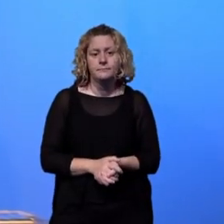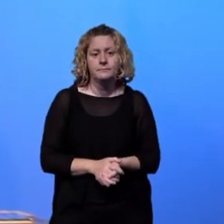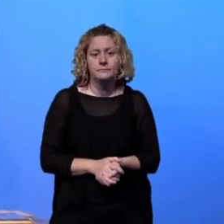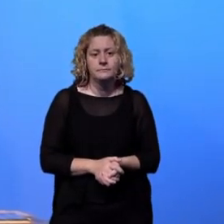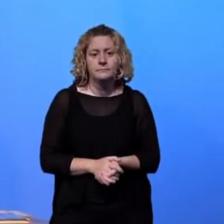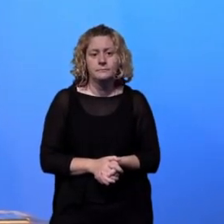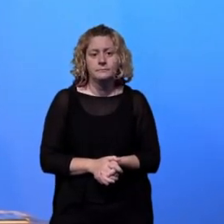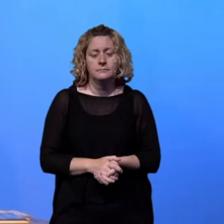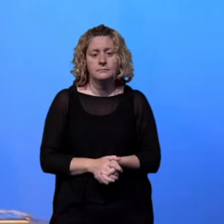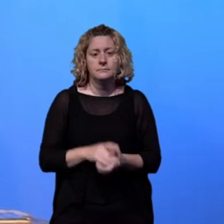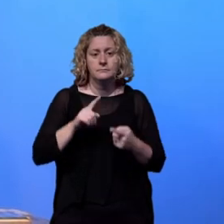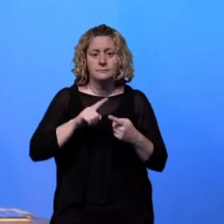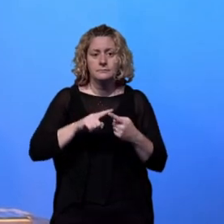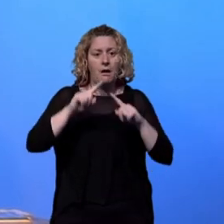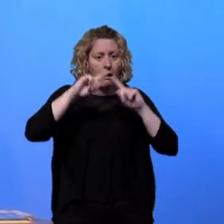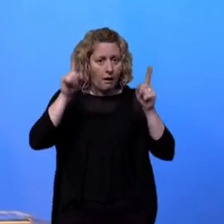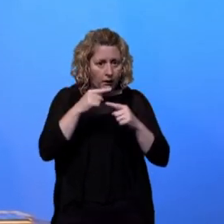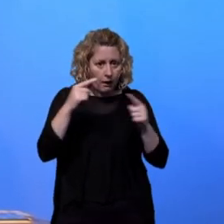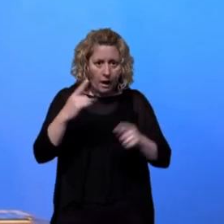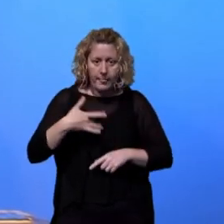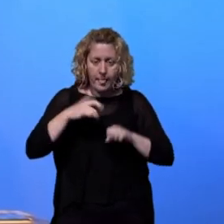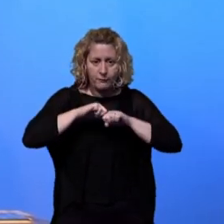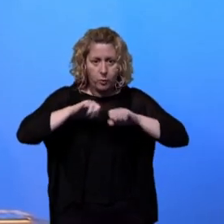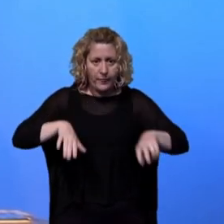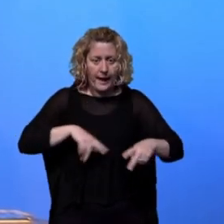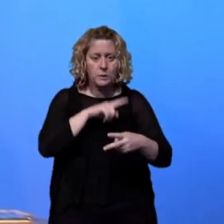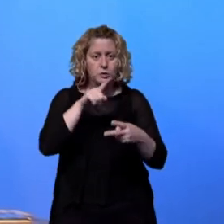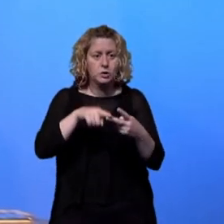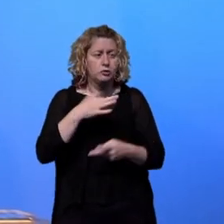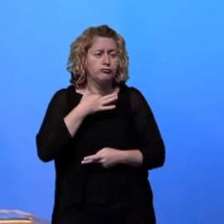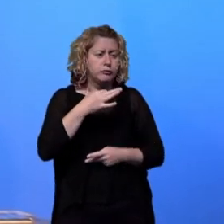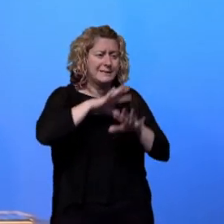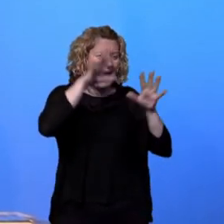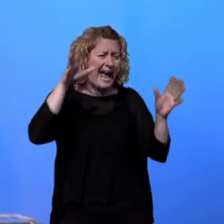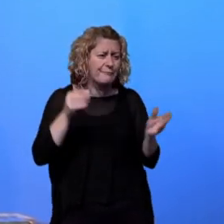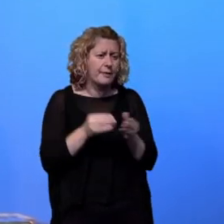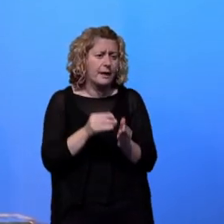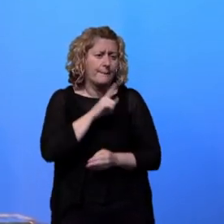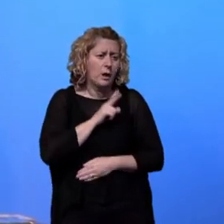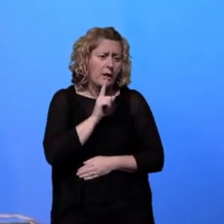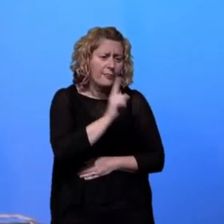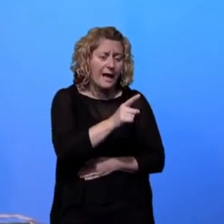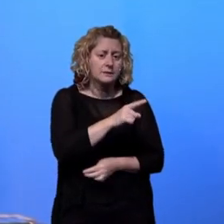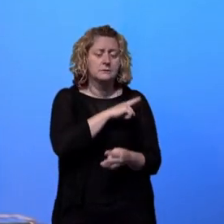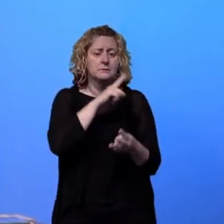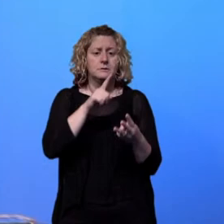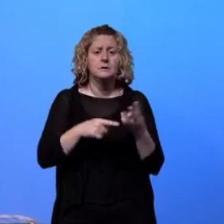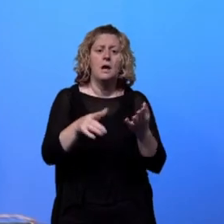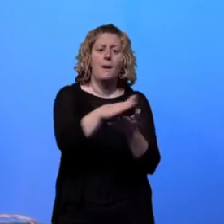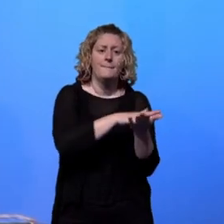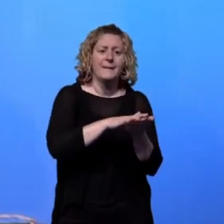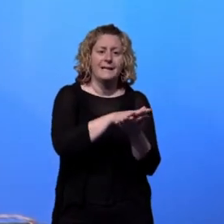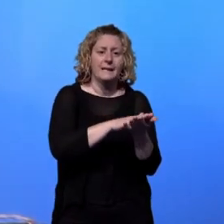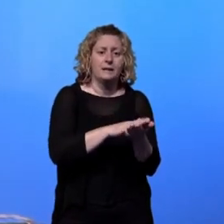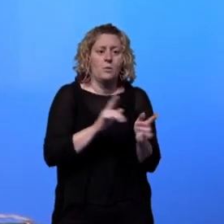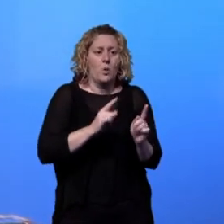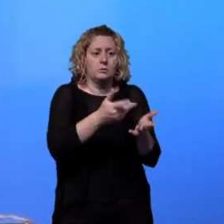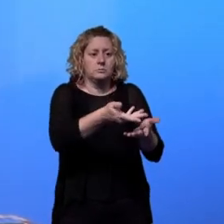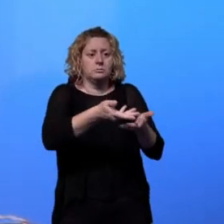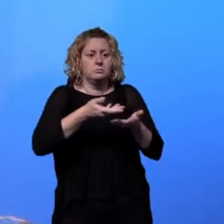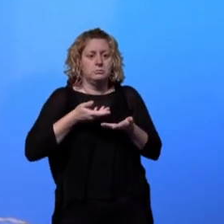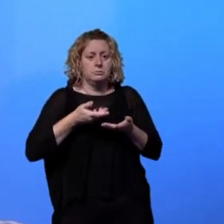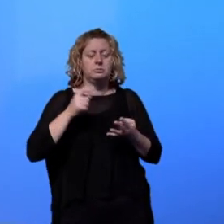What can't I live without? What will I risk everything for? What gives my life meaning? What do I trust? And your daydreams